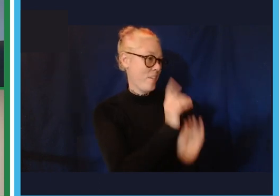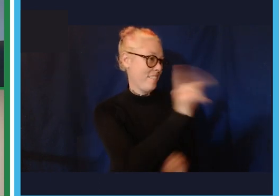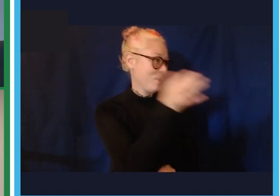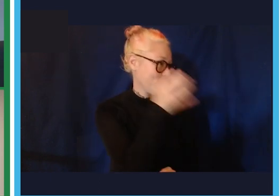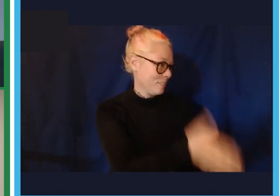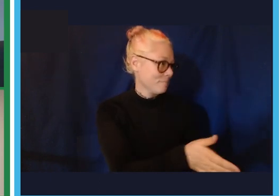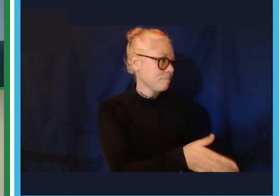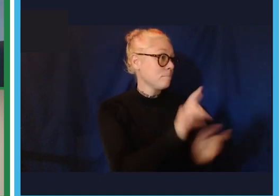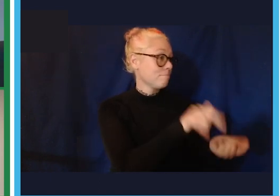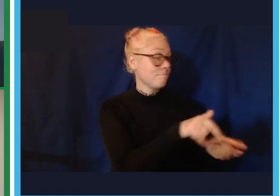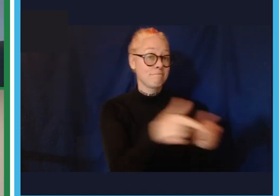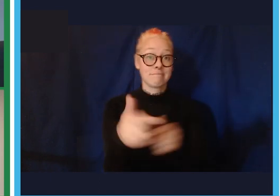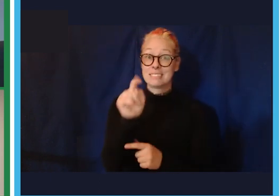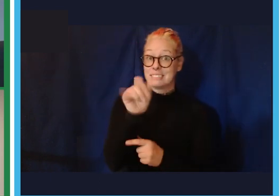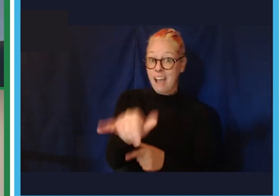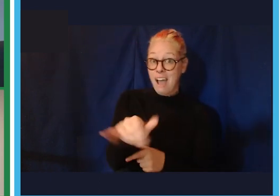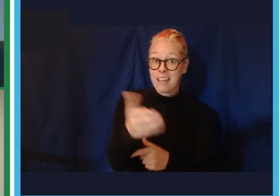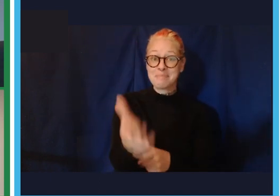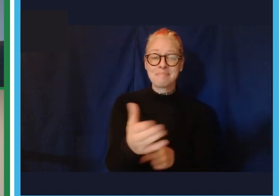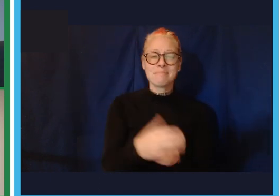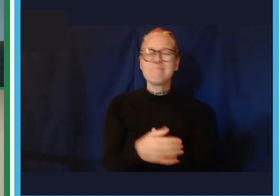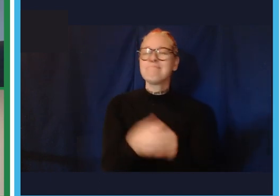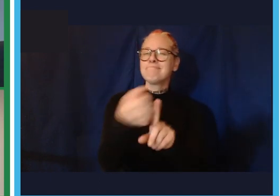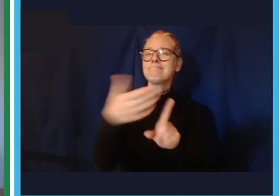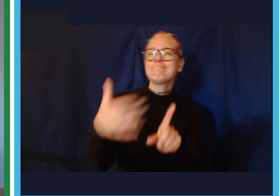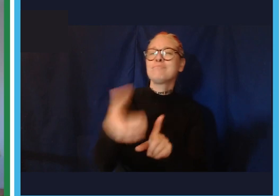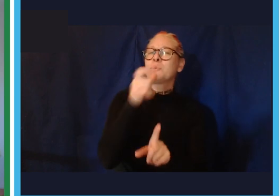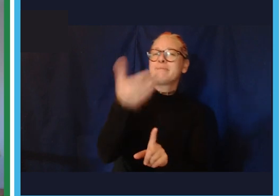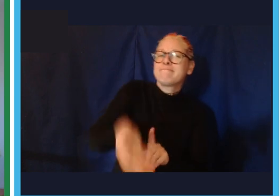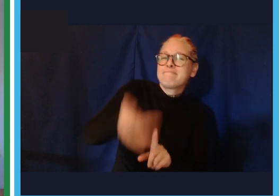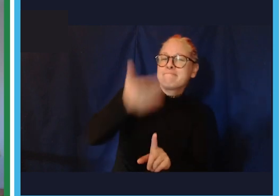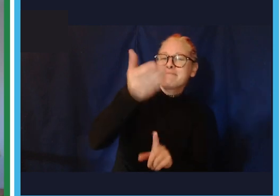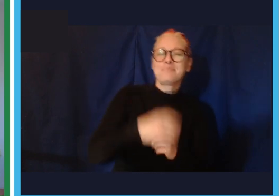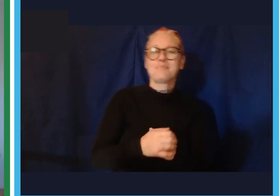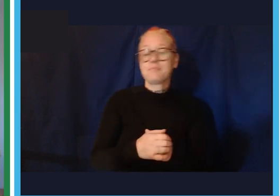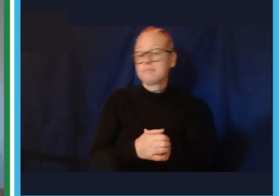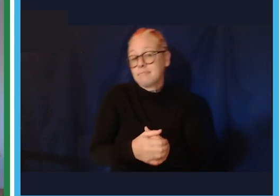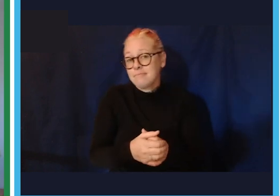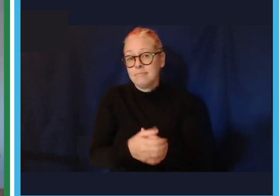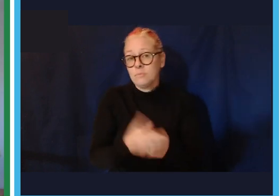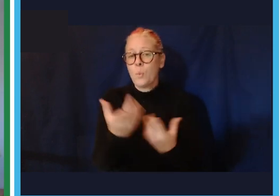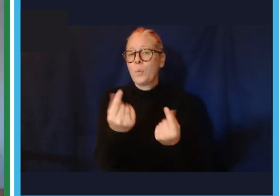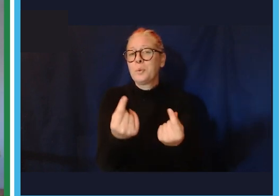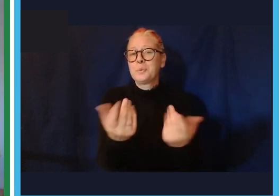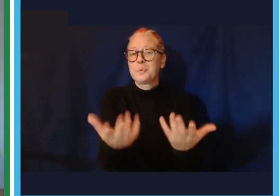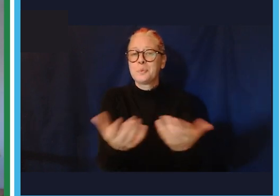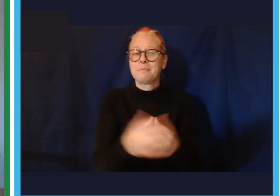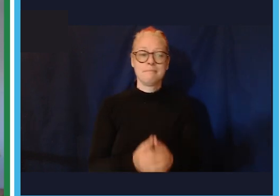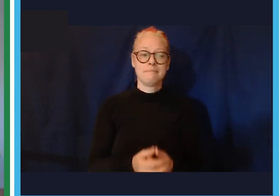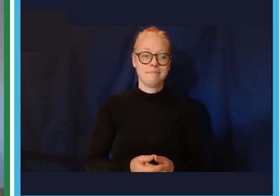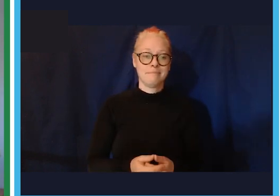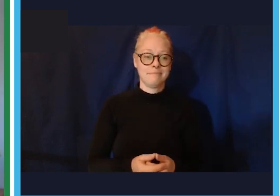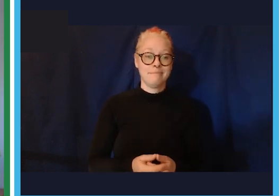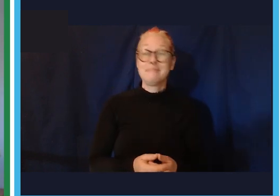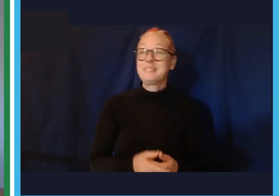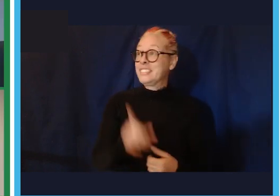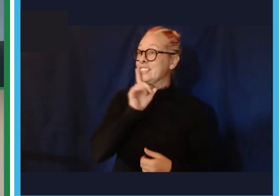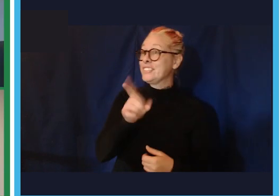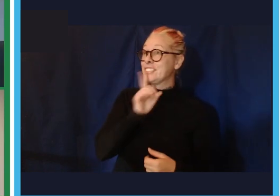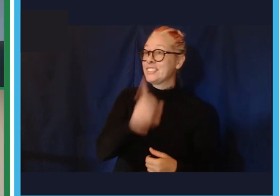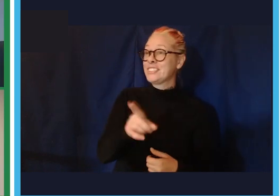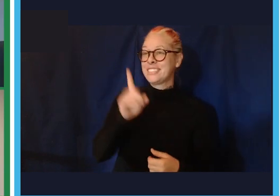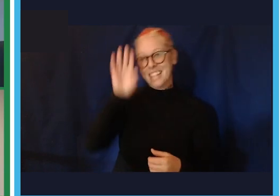I appreciate that. And we'll dig into all of that a little bit later. But I did want to switch it over to Ty. So Ty, tell us about